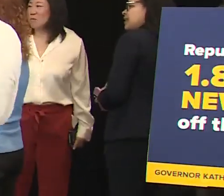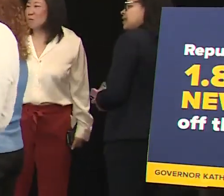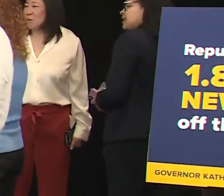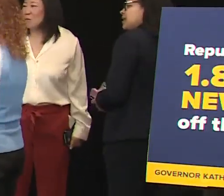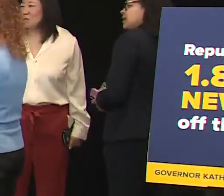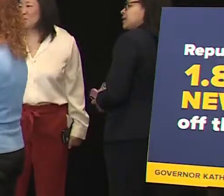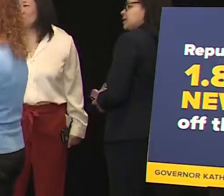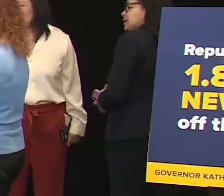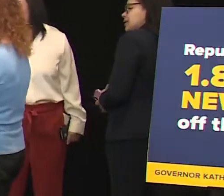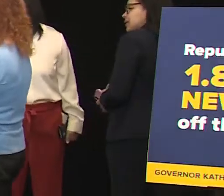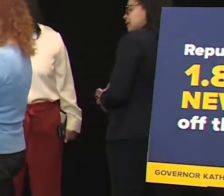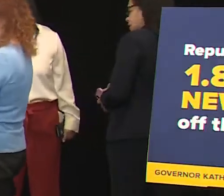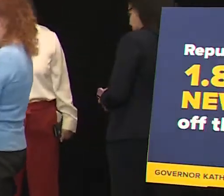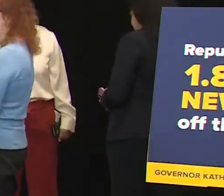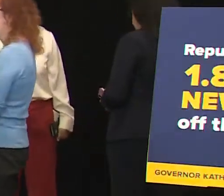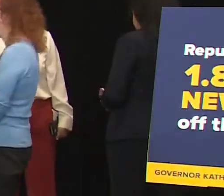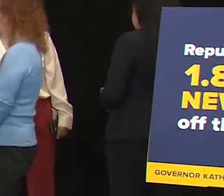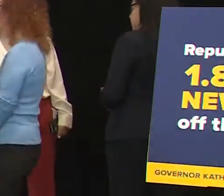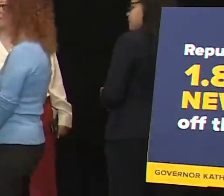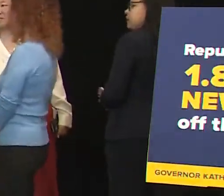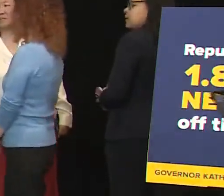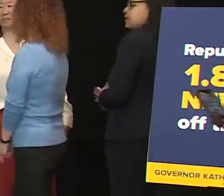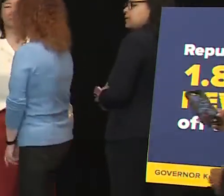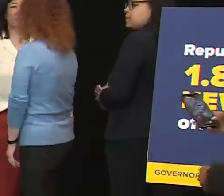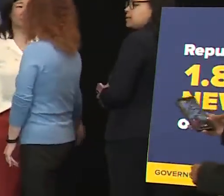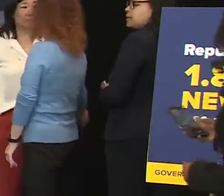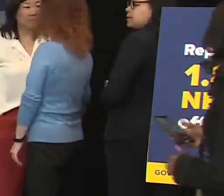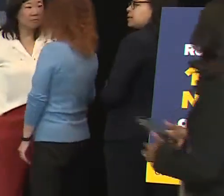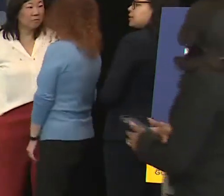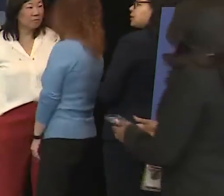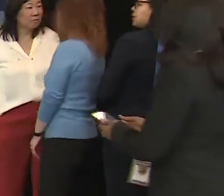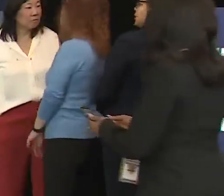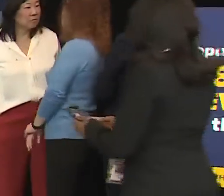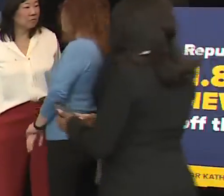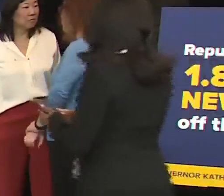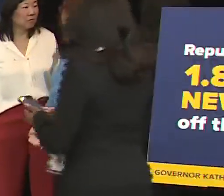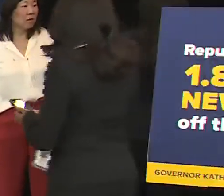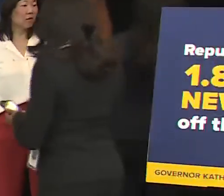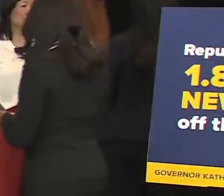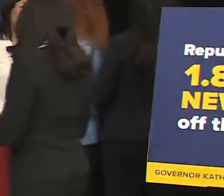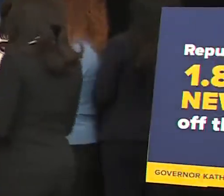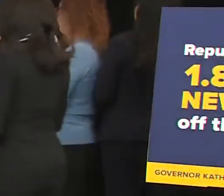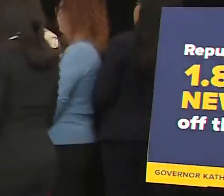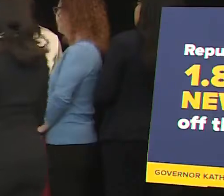Sometimes it's not so easy to be the teacher's pet.